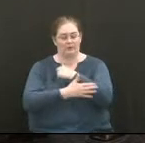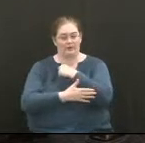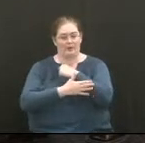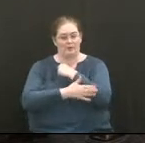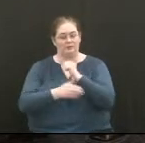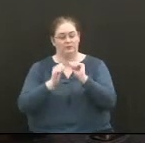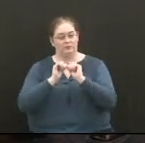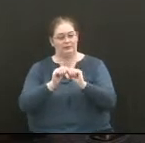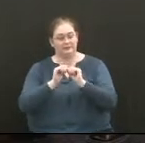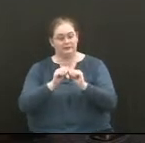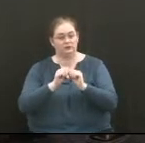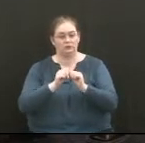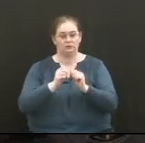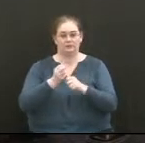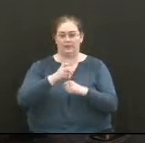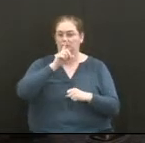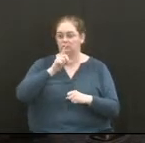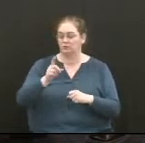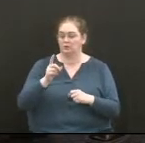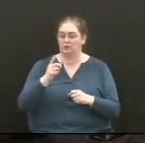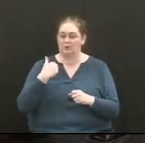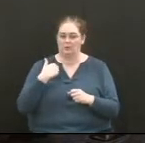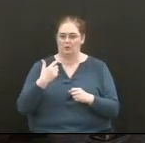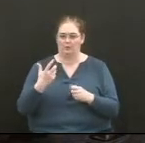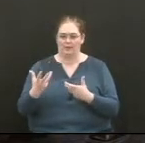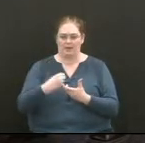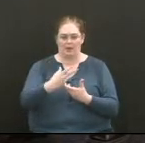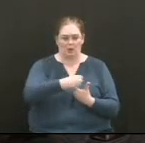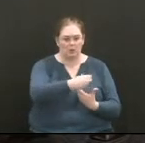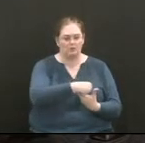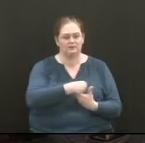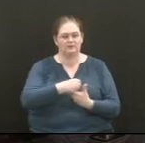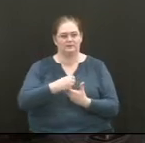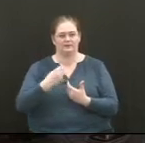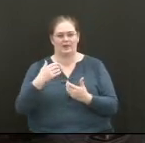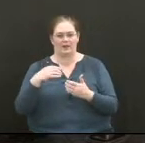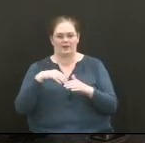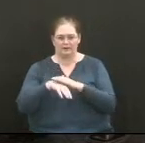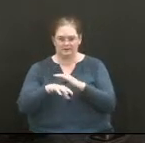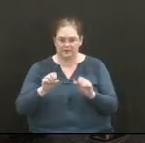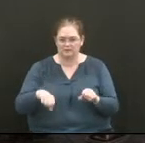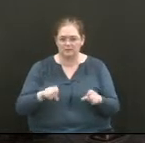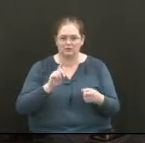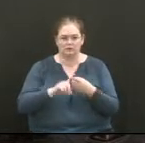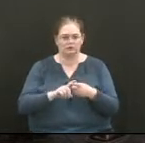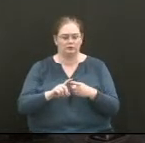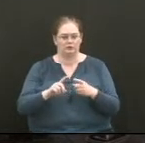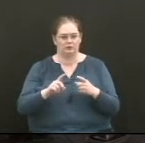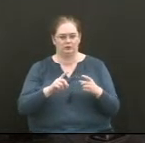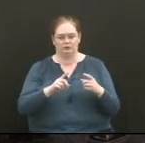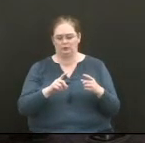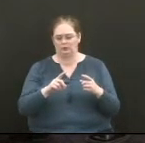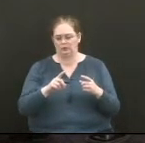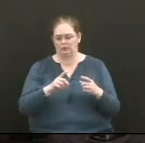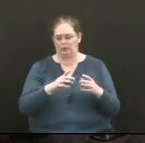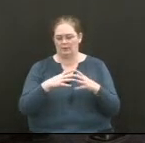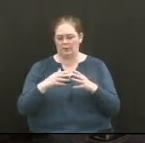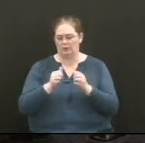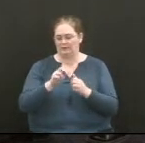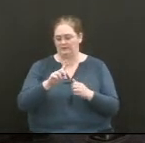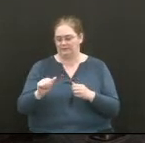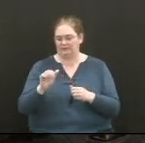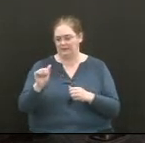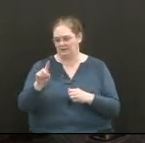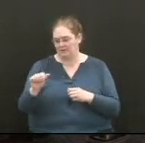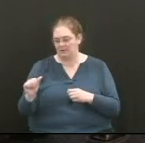to continue to make sure that we're being as inclusive and accessible to Americans with disabilities increase as